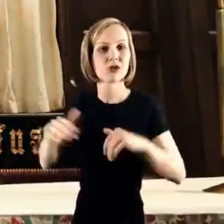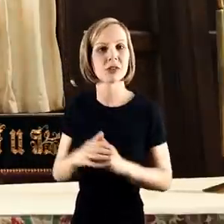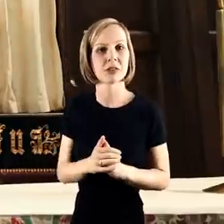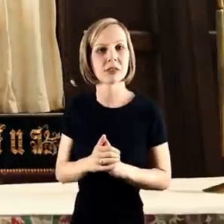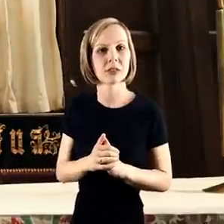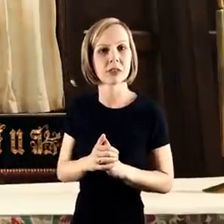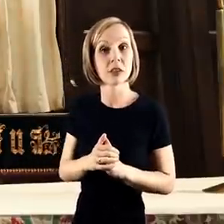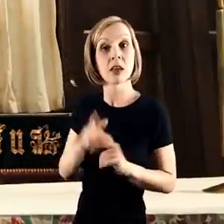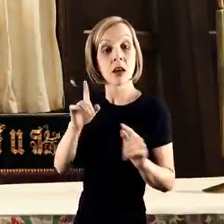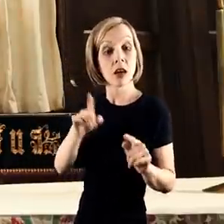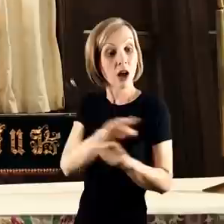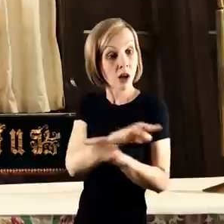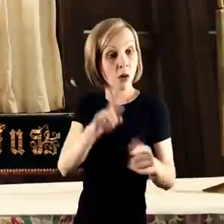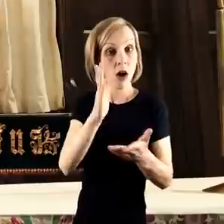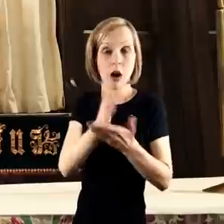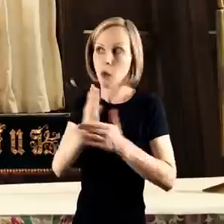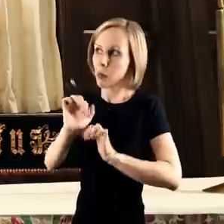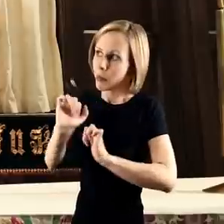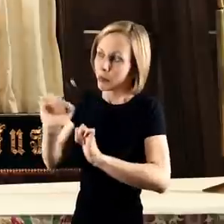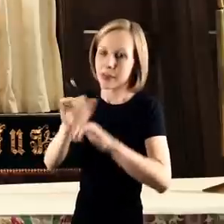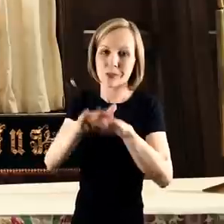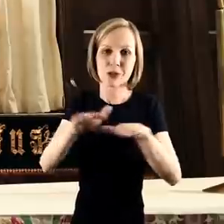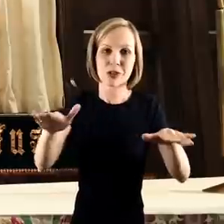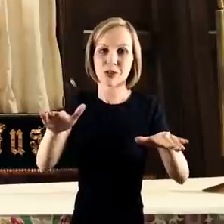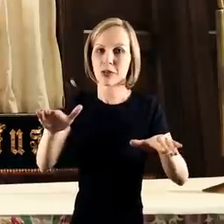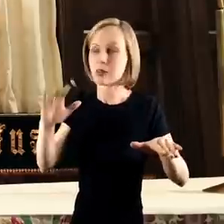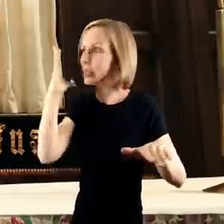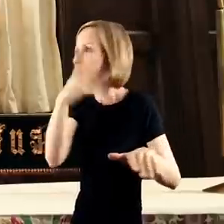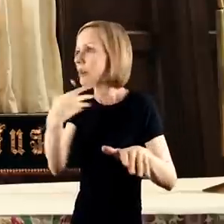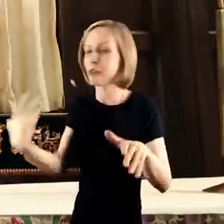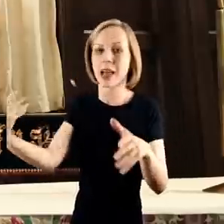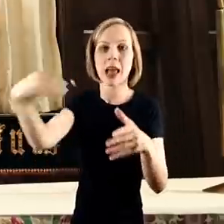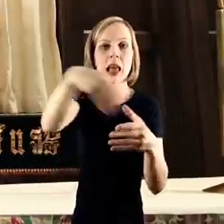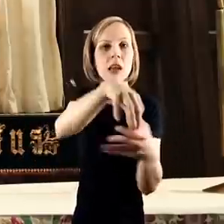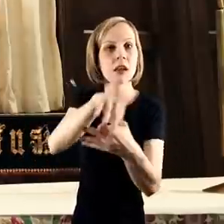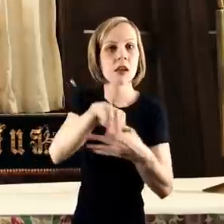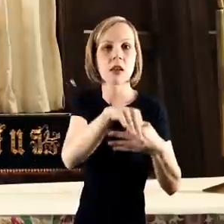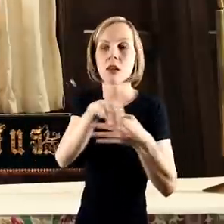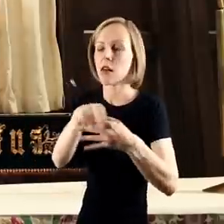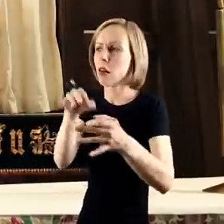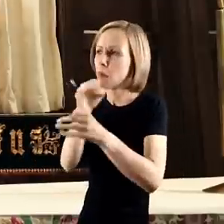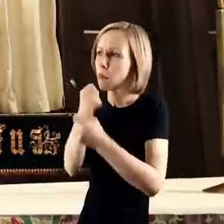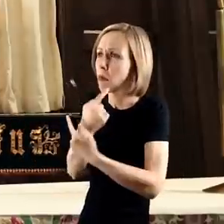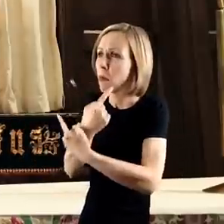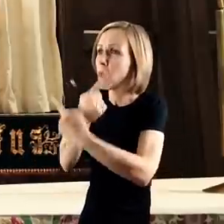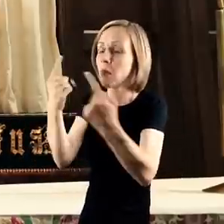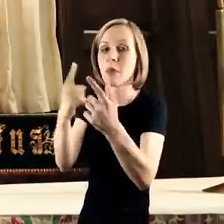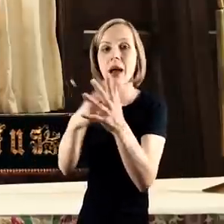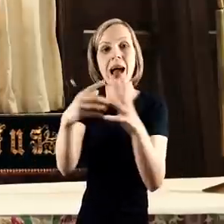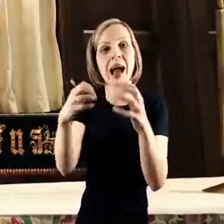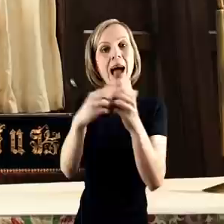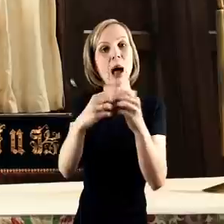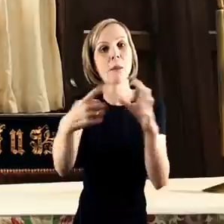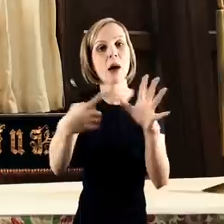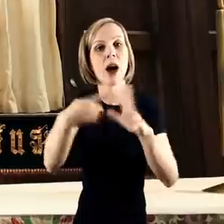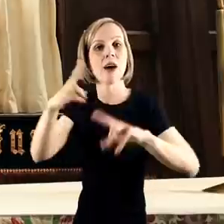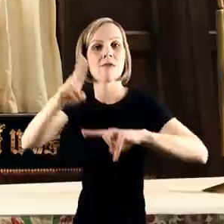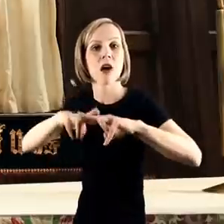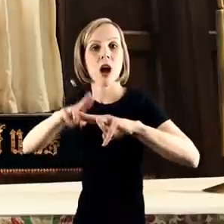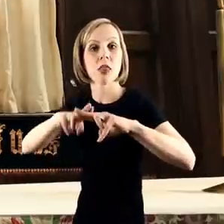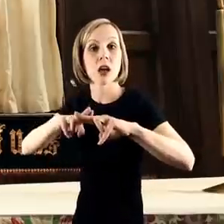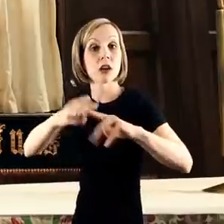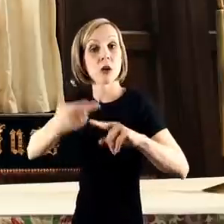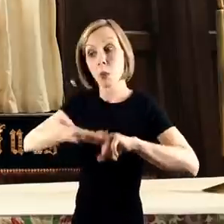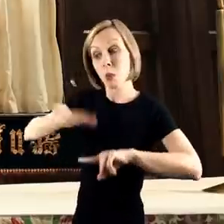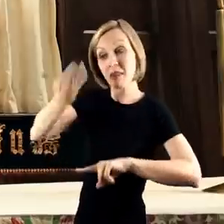into our hearts, crying, Abba, Father. So you are no longer a